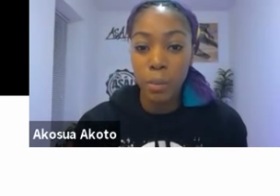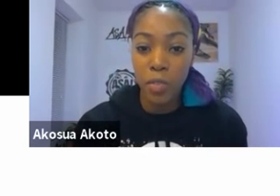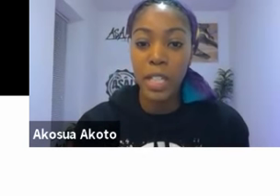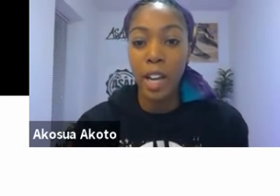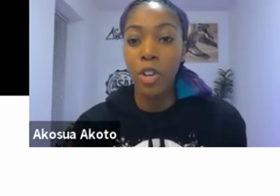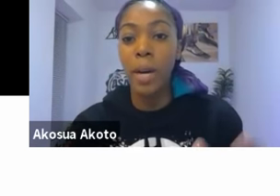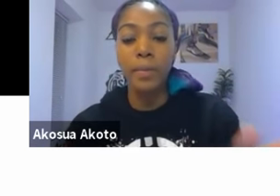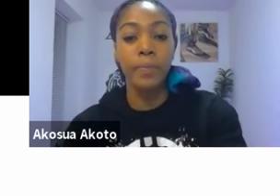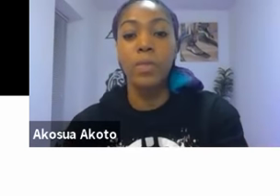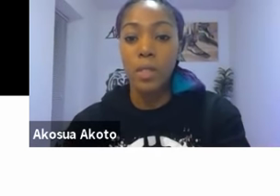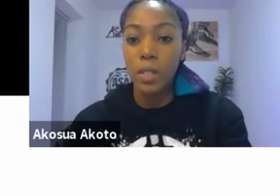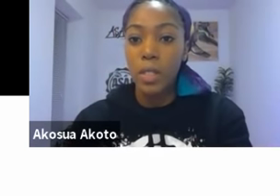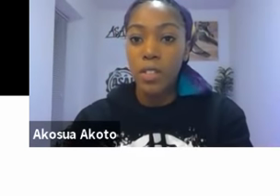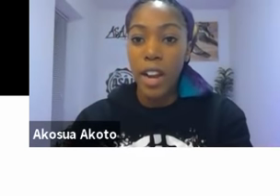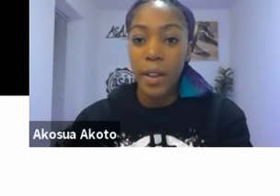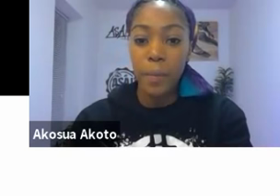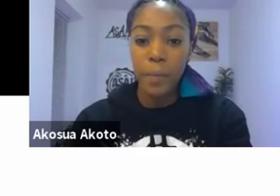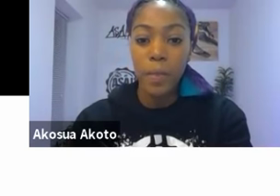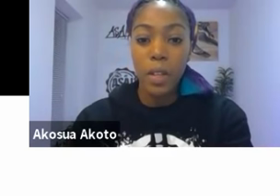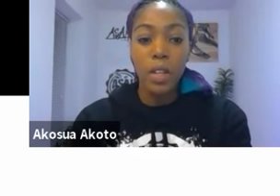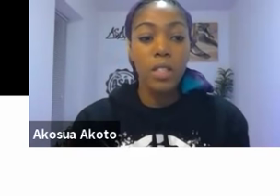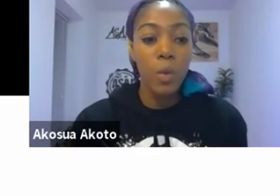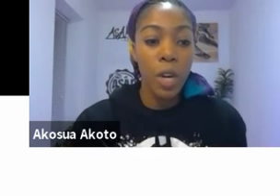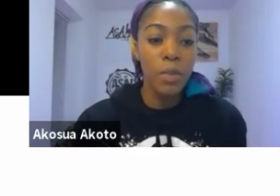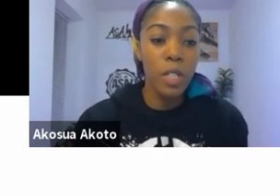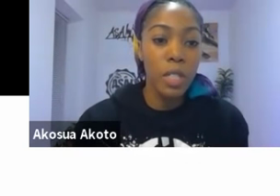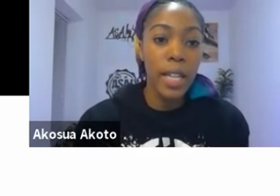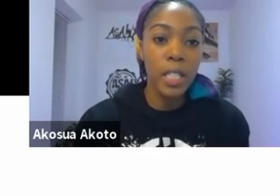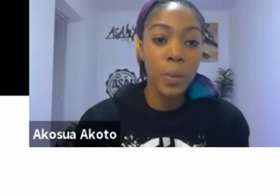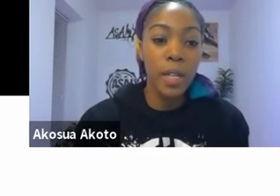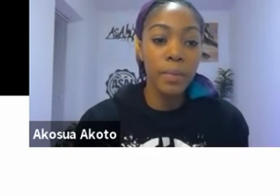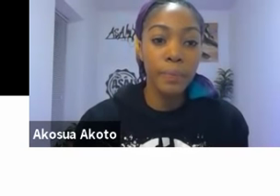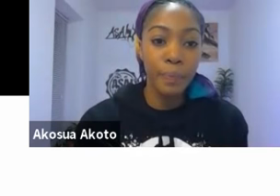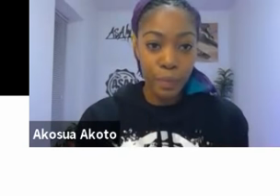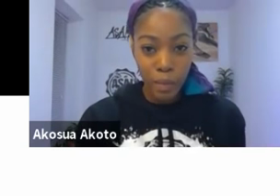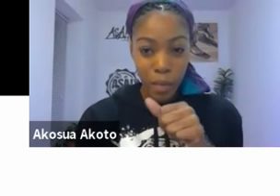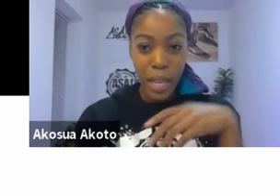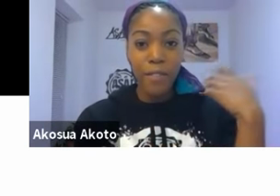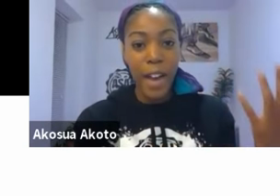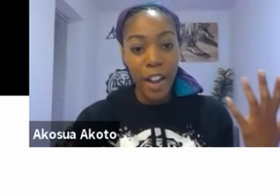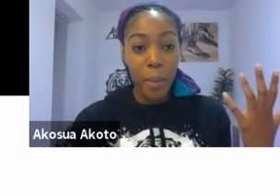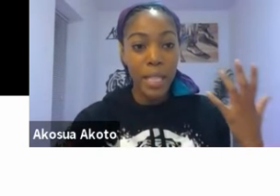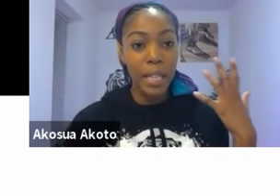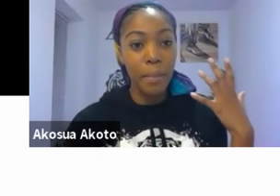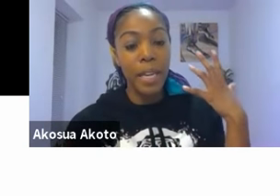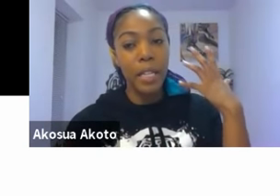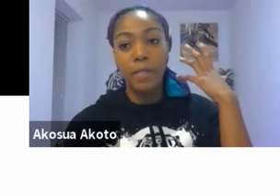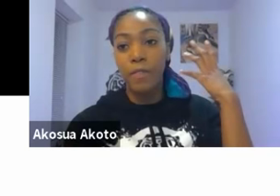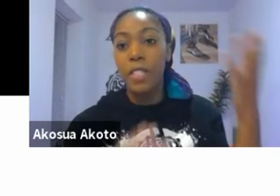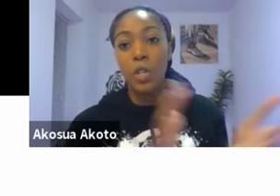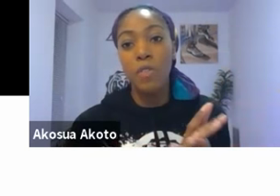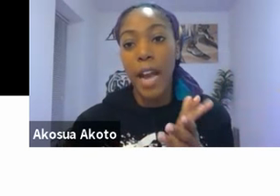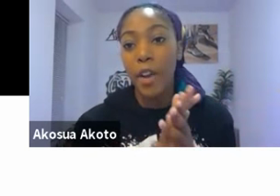and moving like a robot, right? So we're going to move on to the next one. Environment can